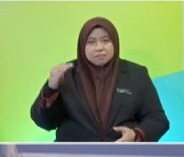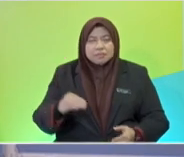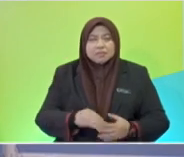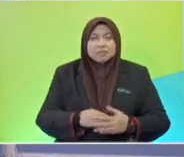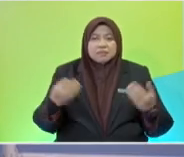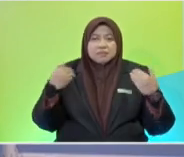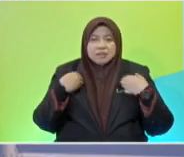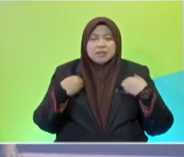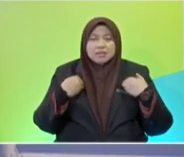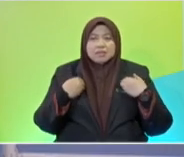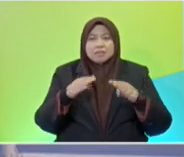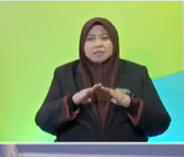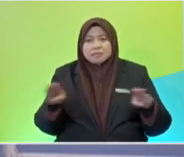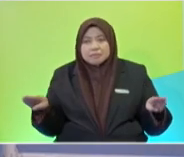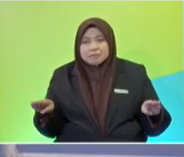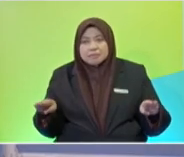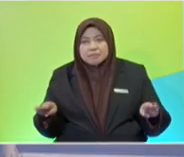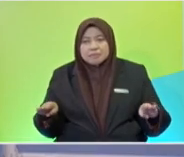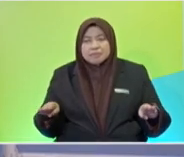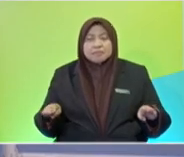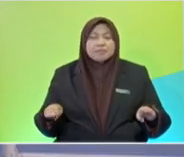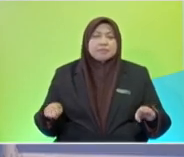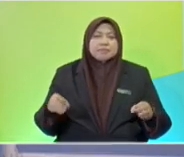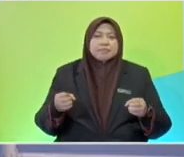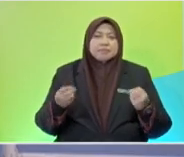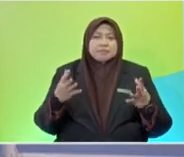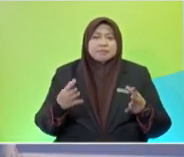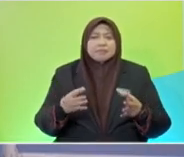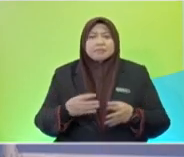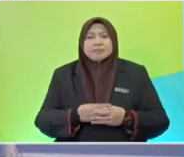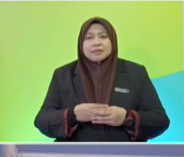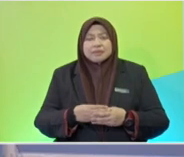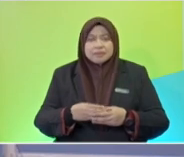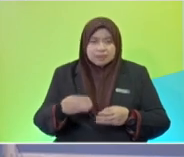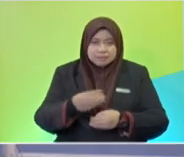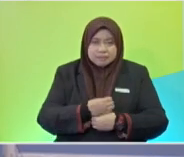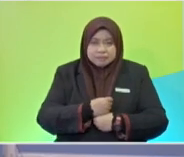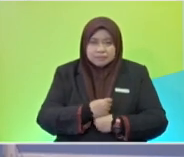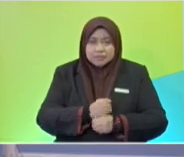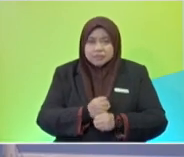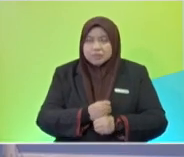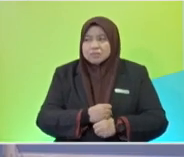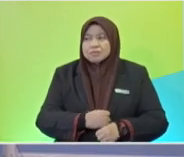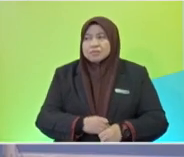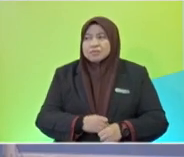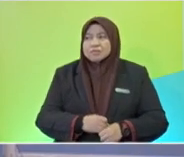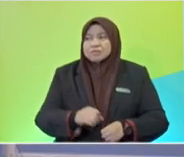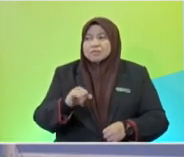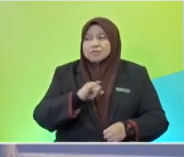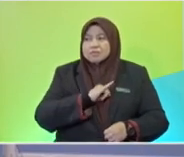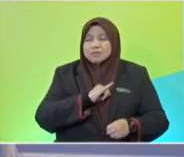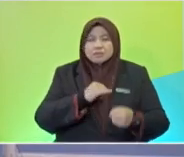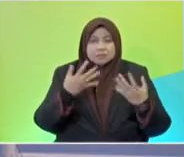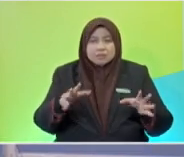are different clarities for shadows that are formed. Mm-hmm. Okay, for that, I have actually